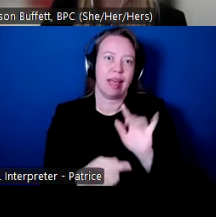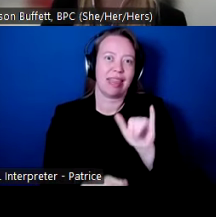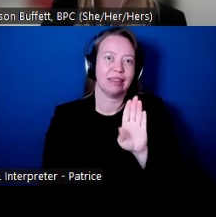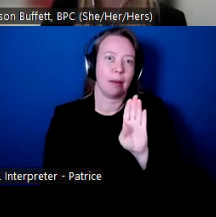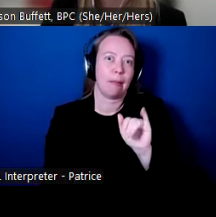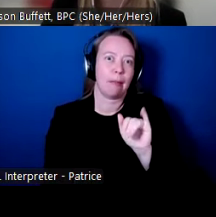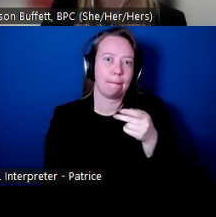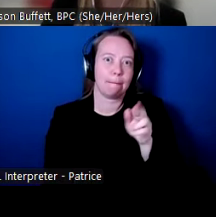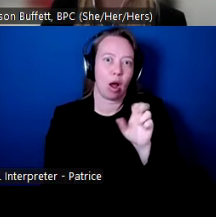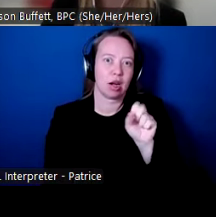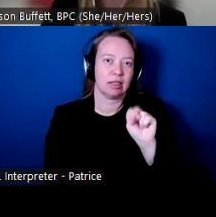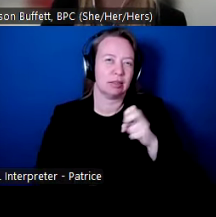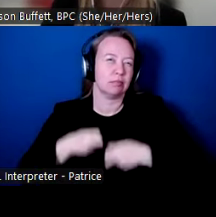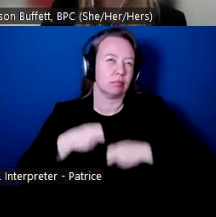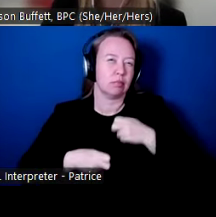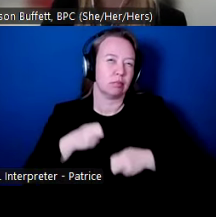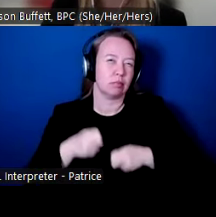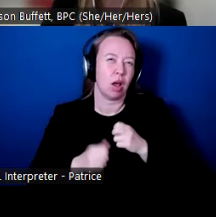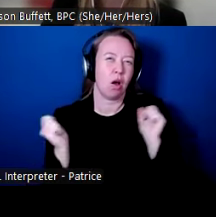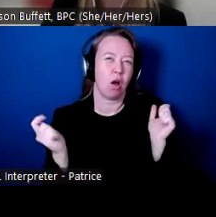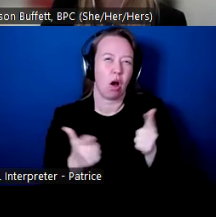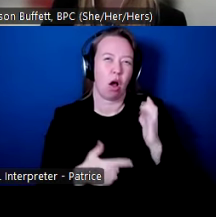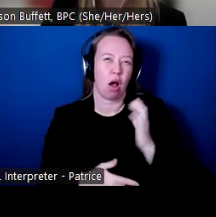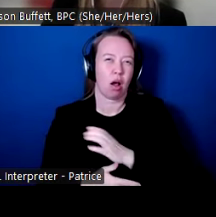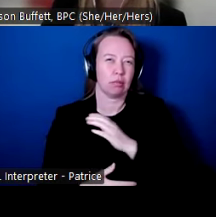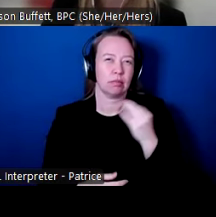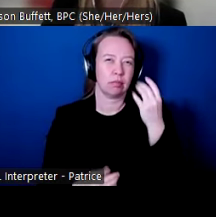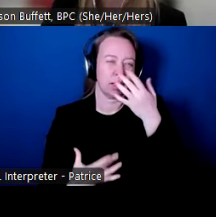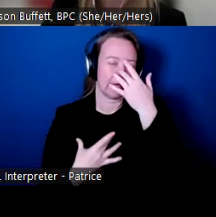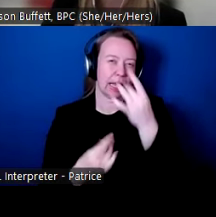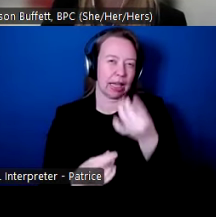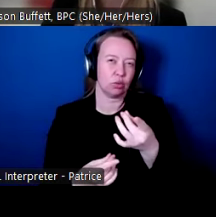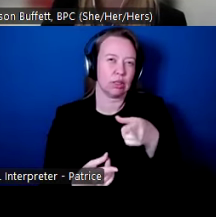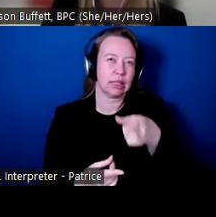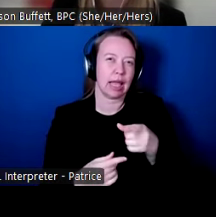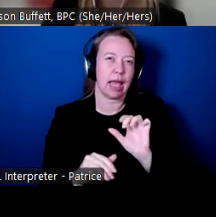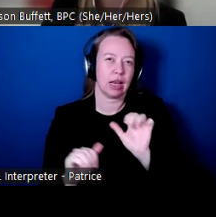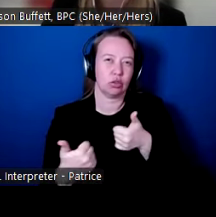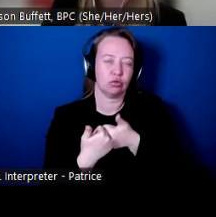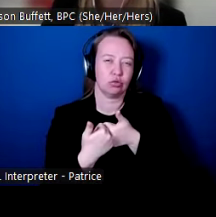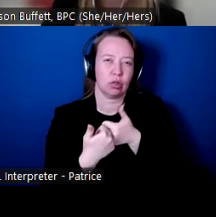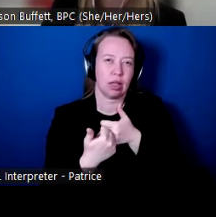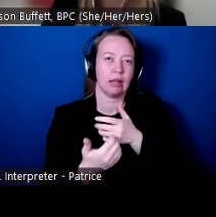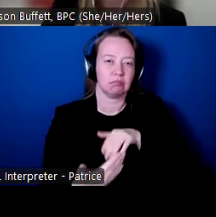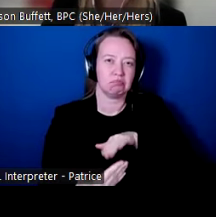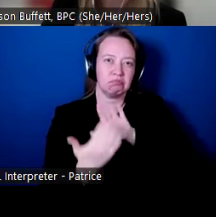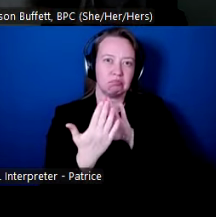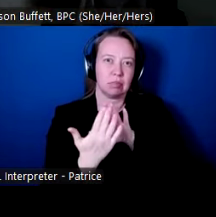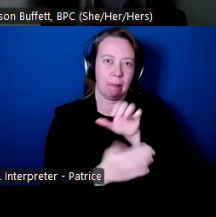Federal policymakers across the aisle have shown recent interest in addressing the challenge contributing to the shortage.